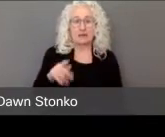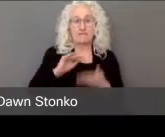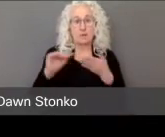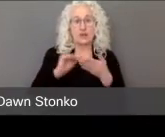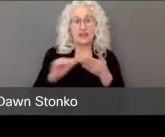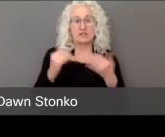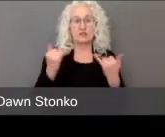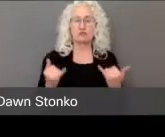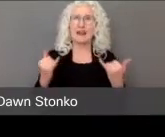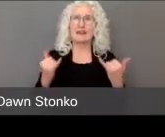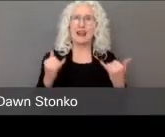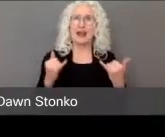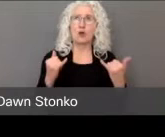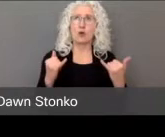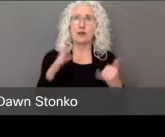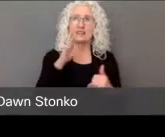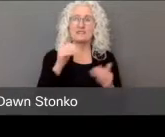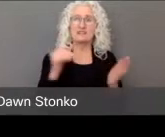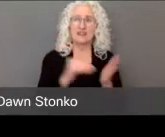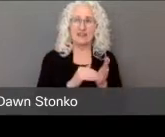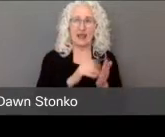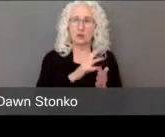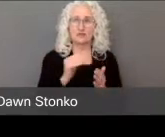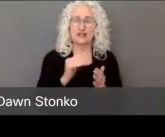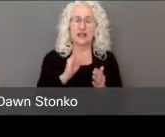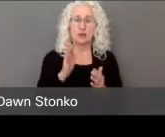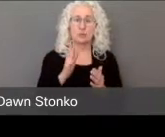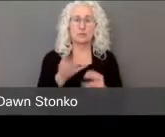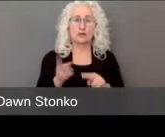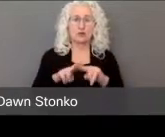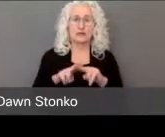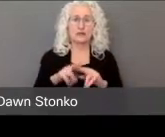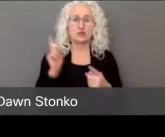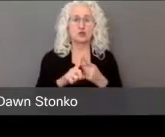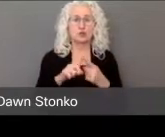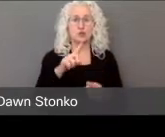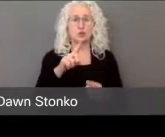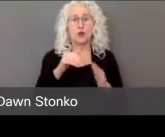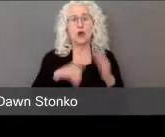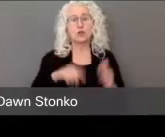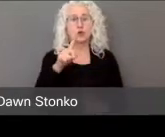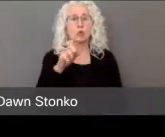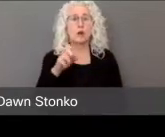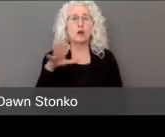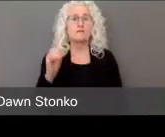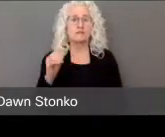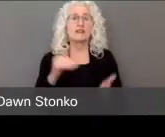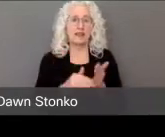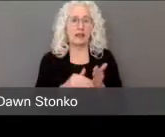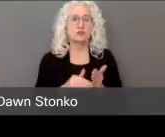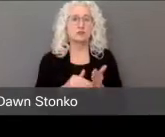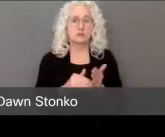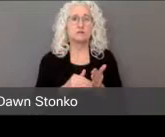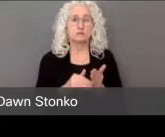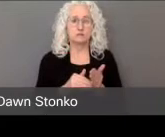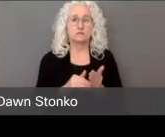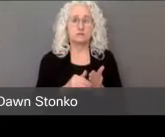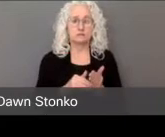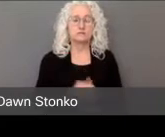at 50,000, and it's being expanded, as I understand it, to under 150,000. Next slide,